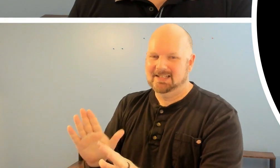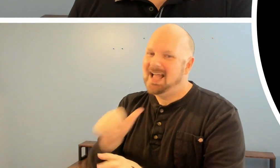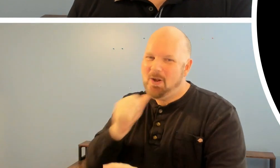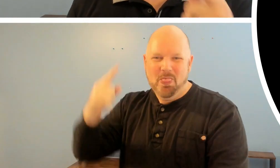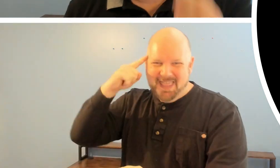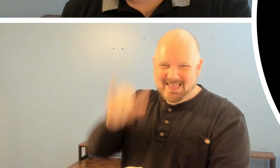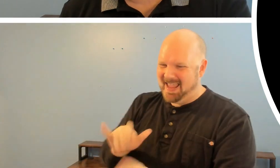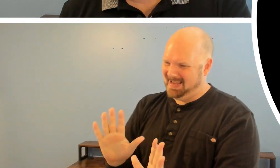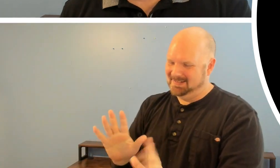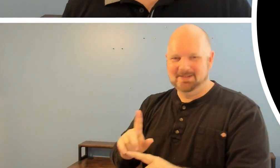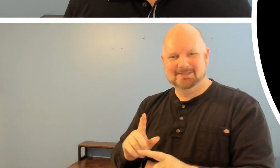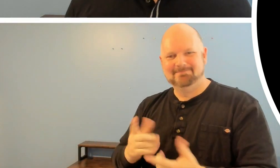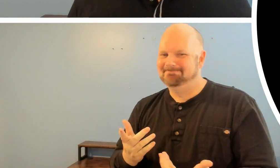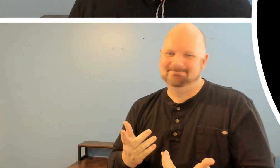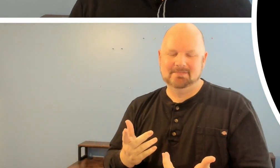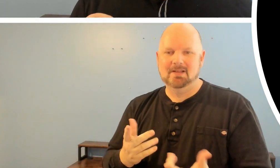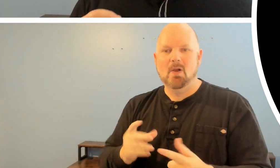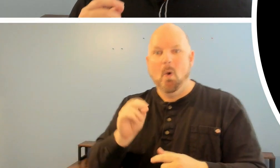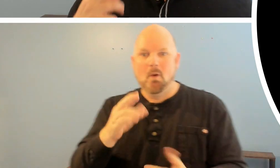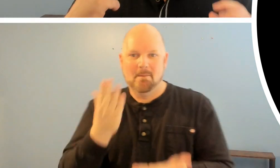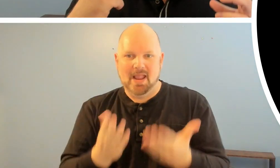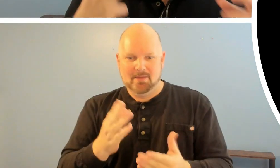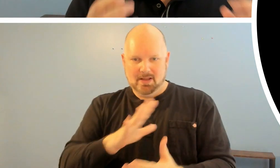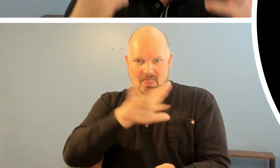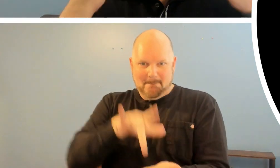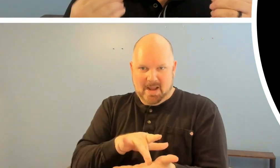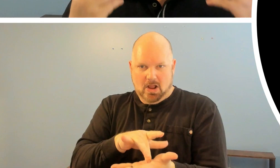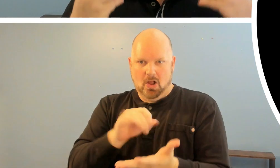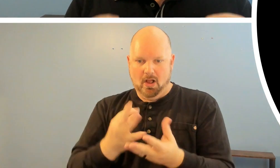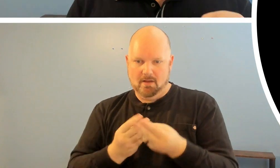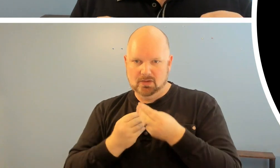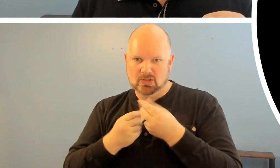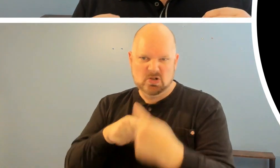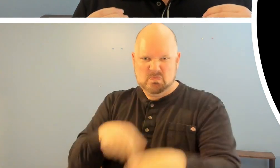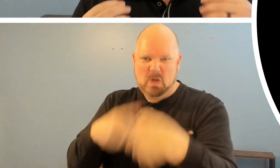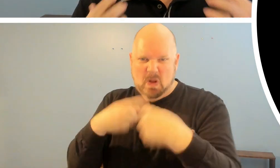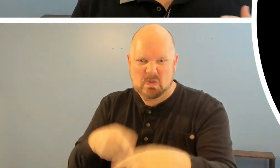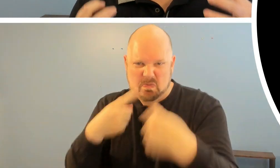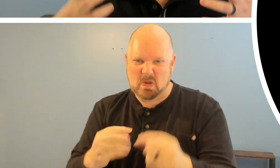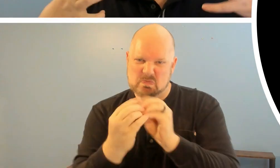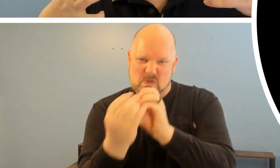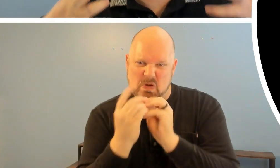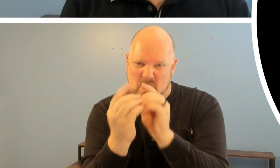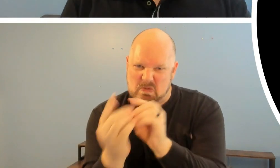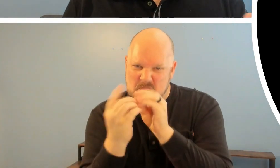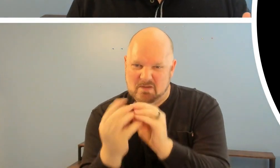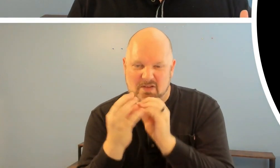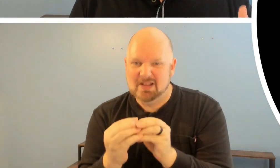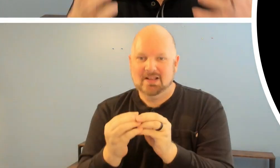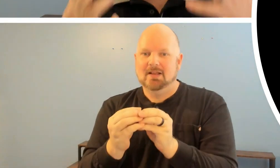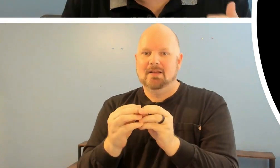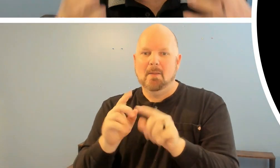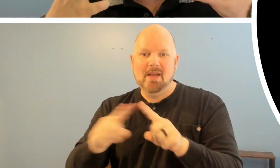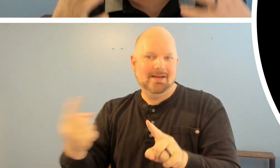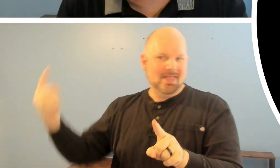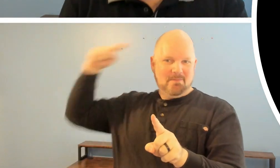that. Or you say, you have that thought in your head of, I don't even know why I'm arguing with this person,